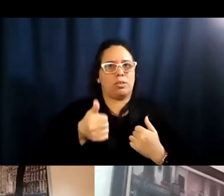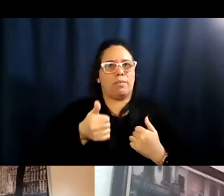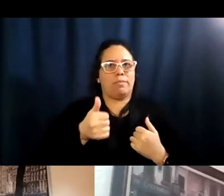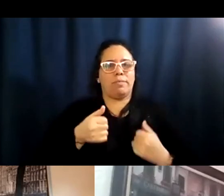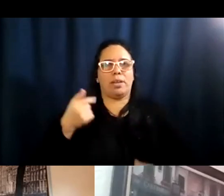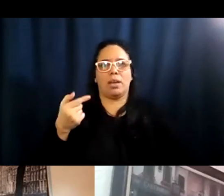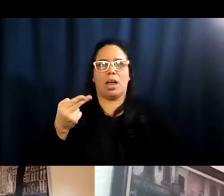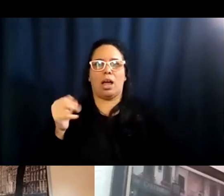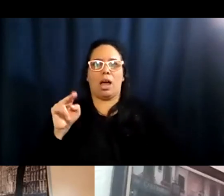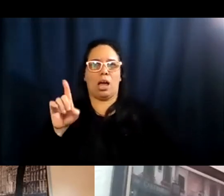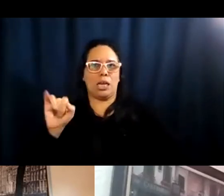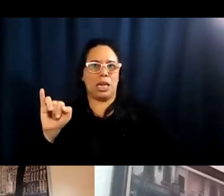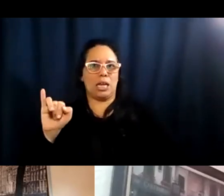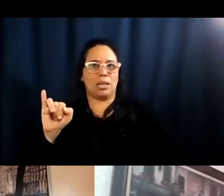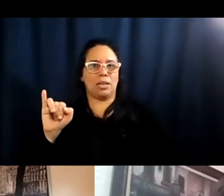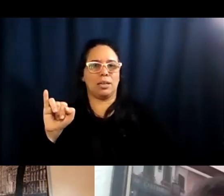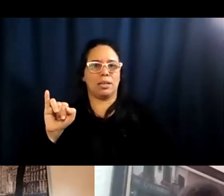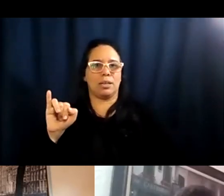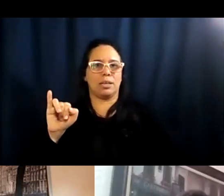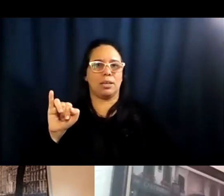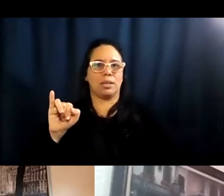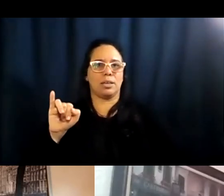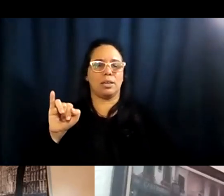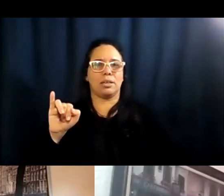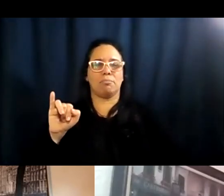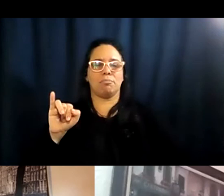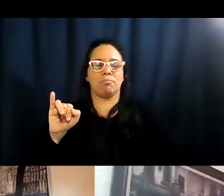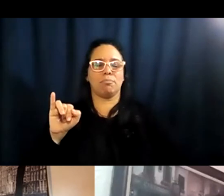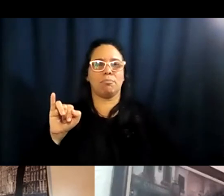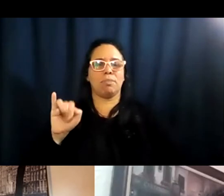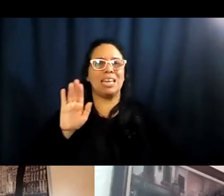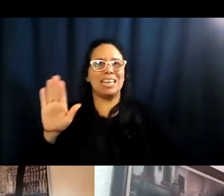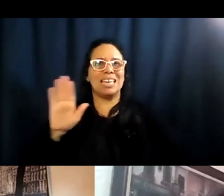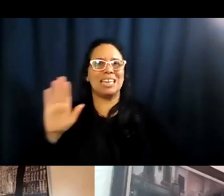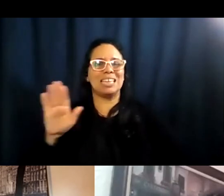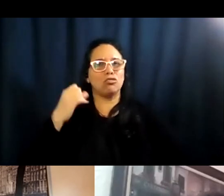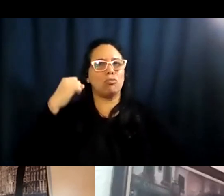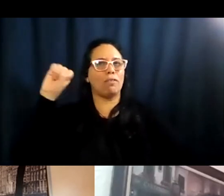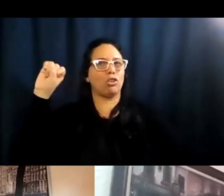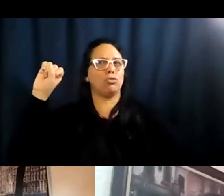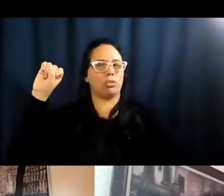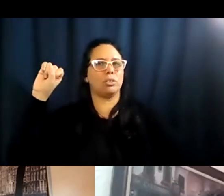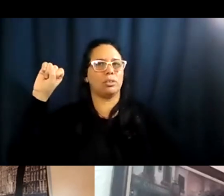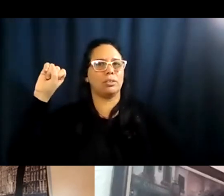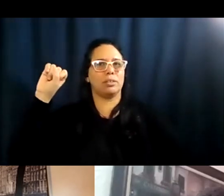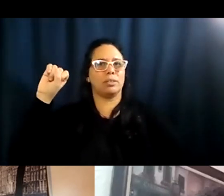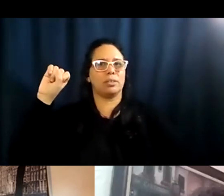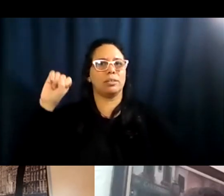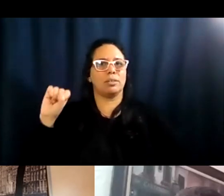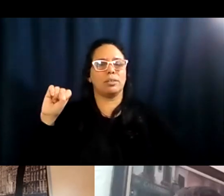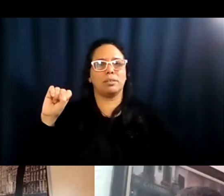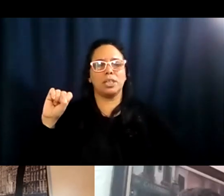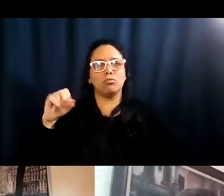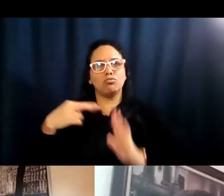King, you know, backed the whole civil rights movement on, he created a revolution. He was representing the sugar cane farmers who